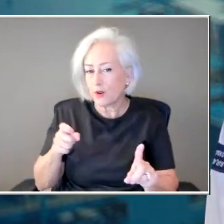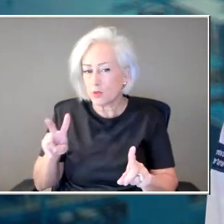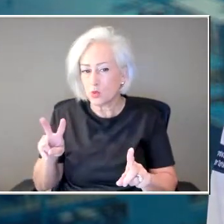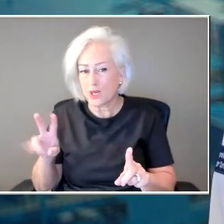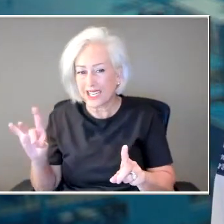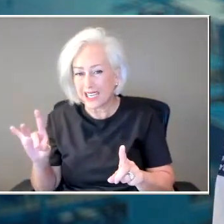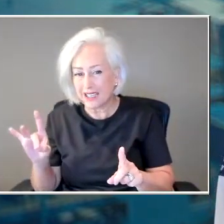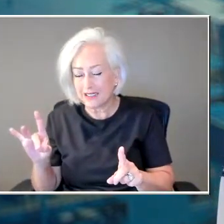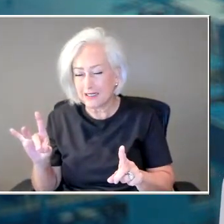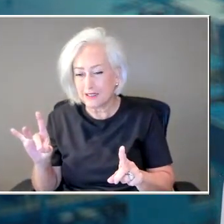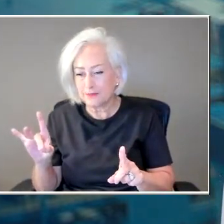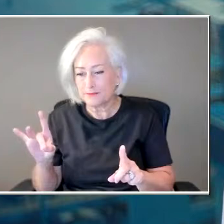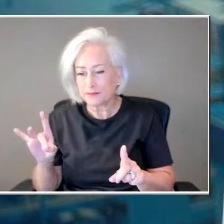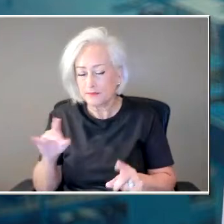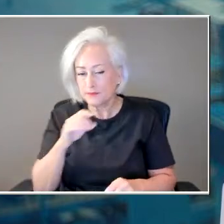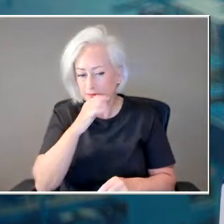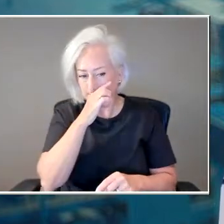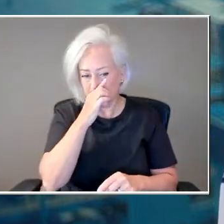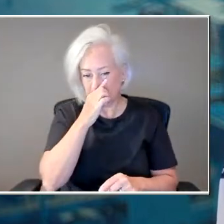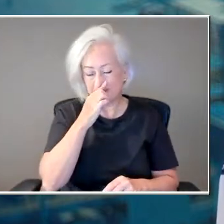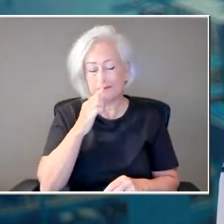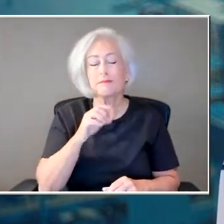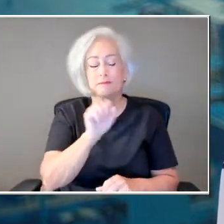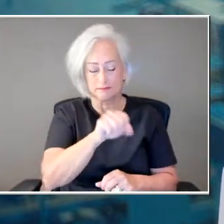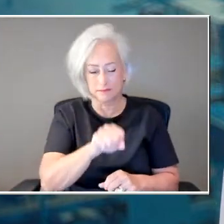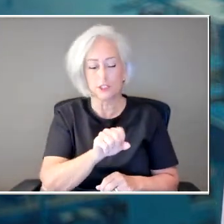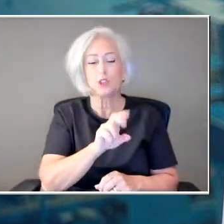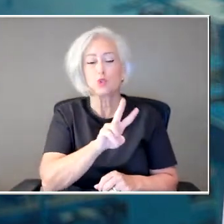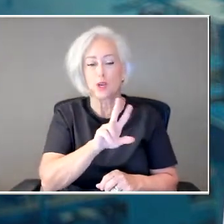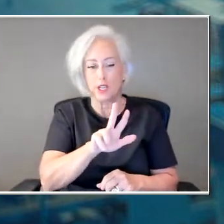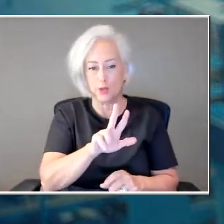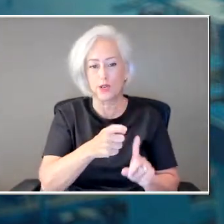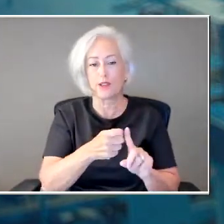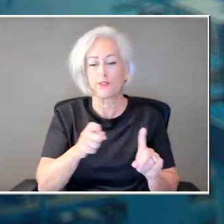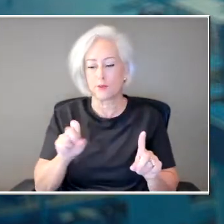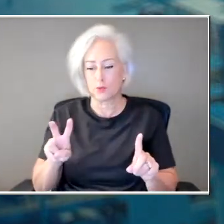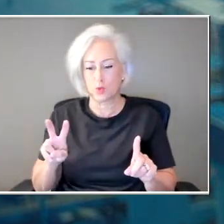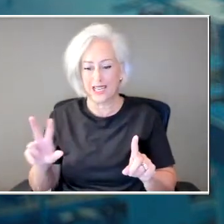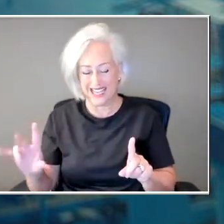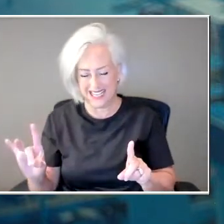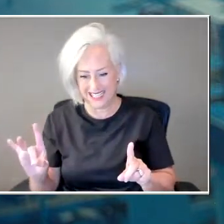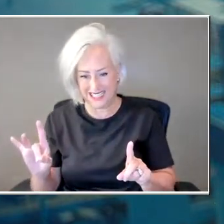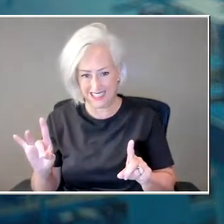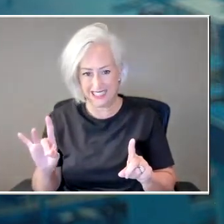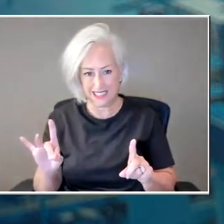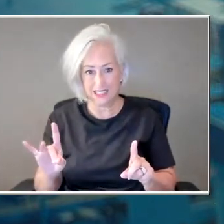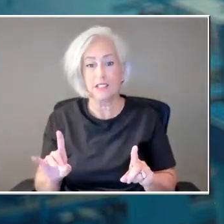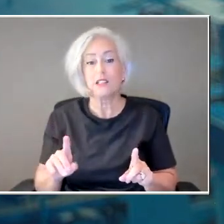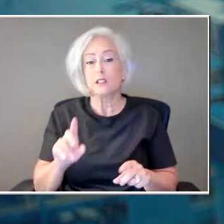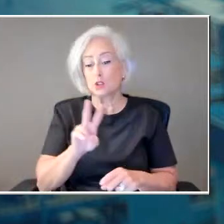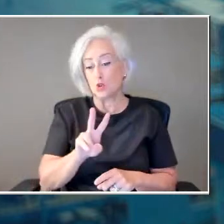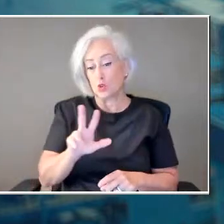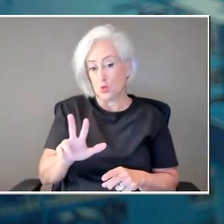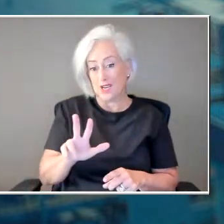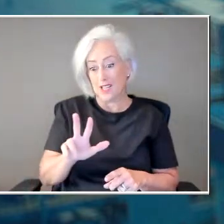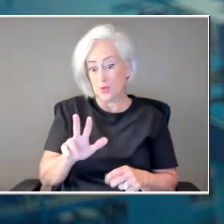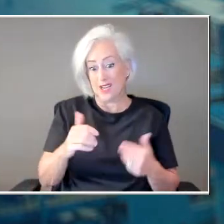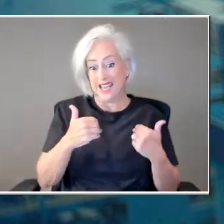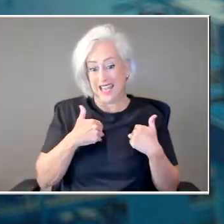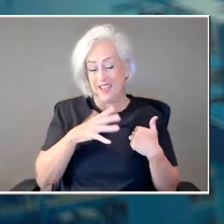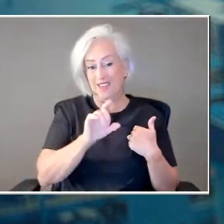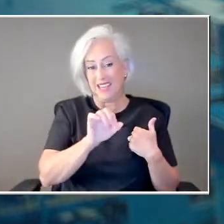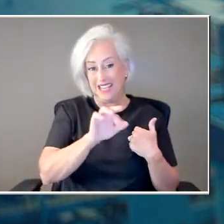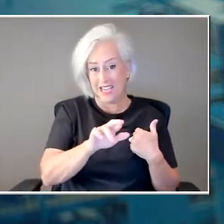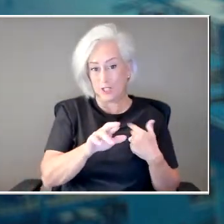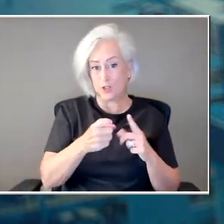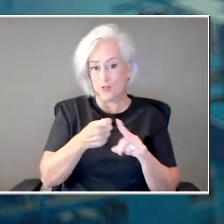I say that correctly? No, you said it was 23, 28. Yeah, so 23 lymph nodes had cancer in it of the 28 that they